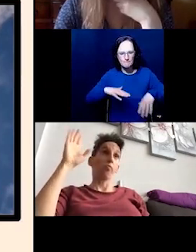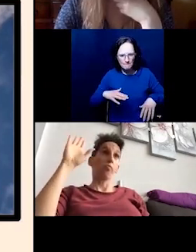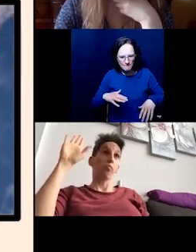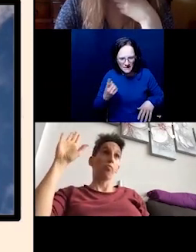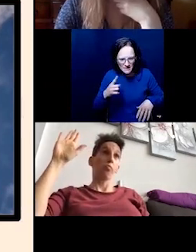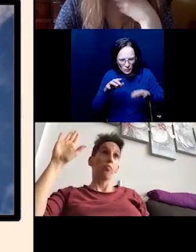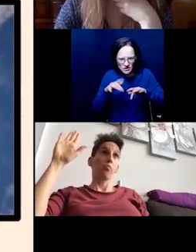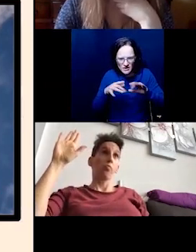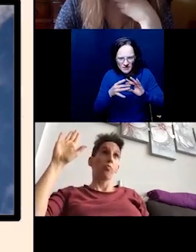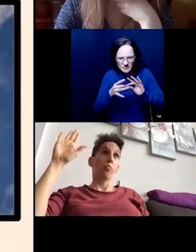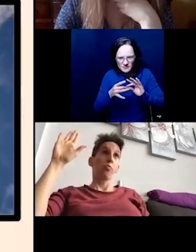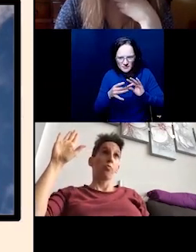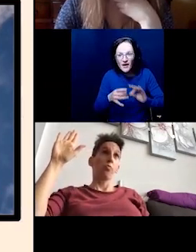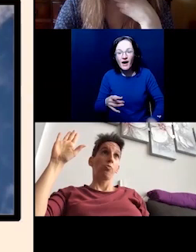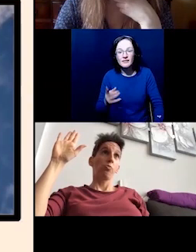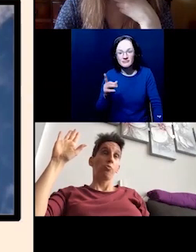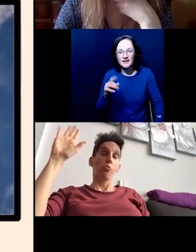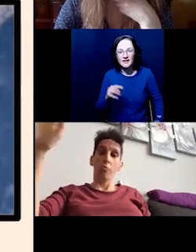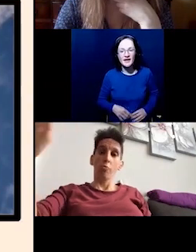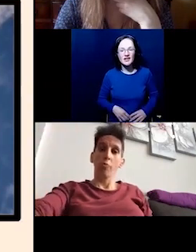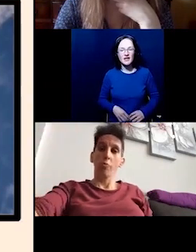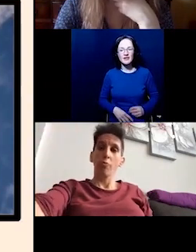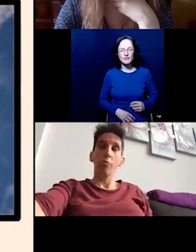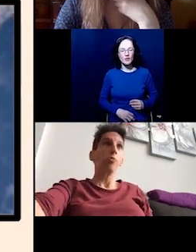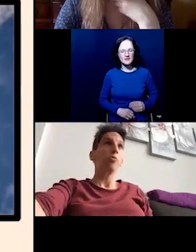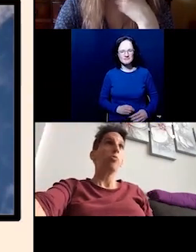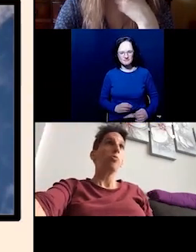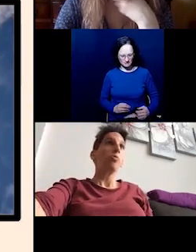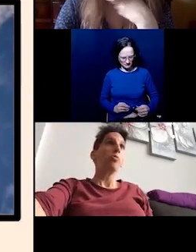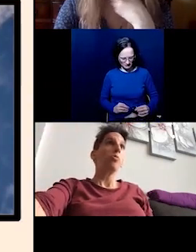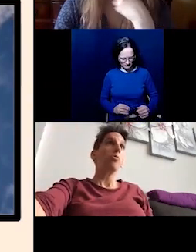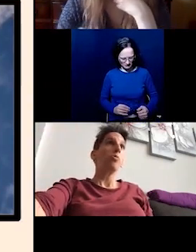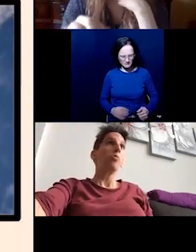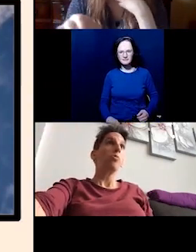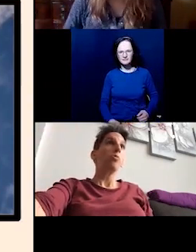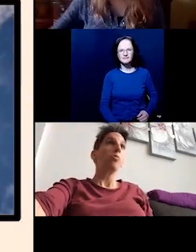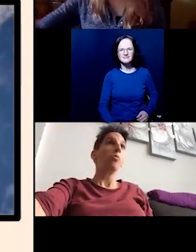Somebody in the chat, okay. And I could comment if you wanted. Yeah.